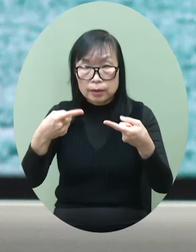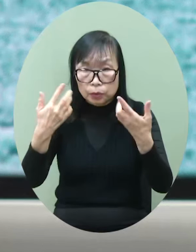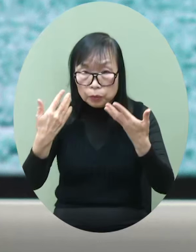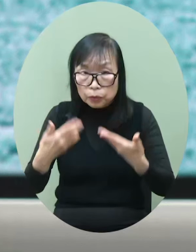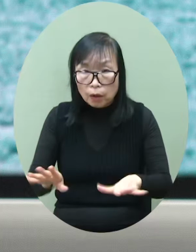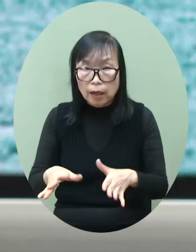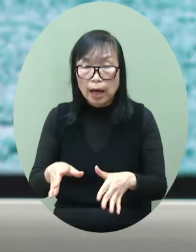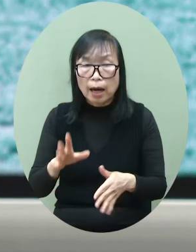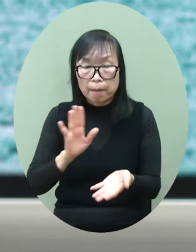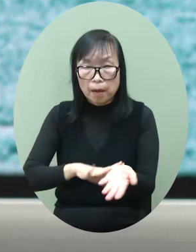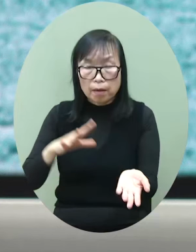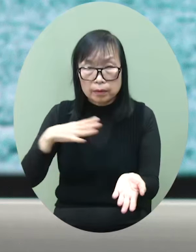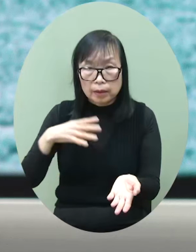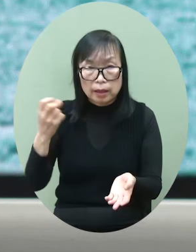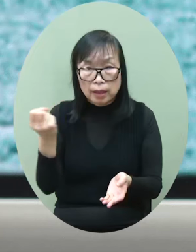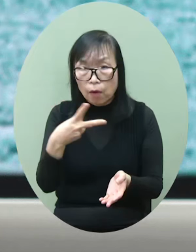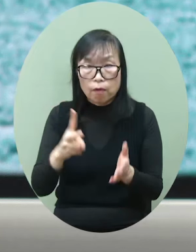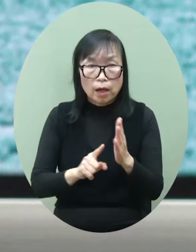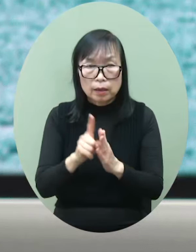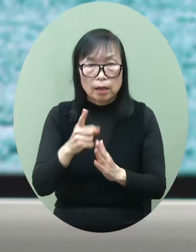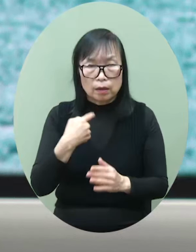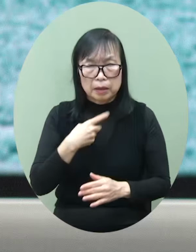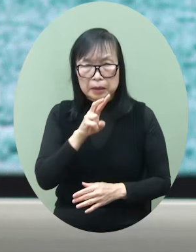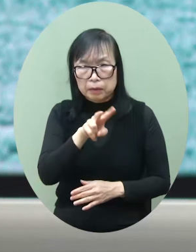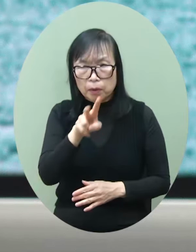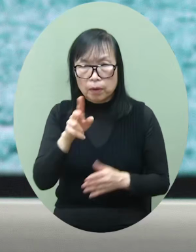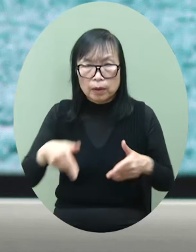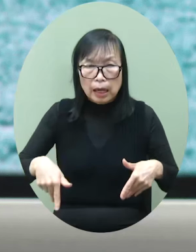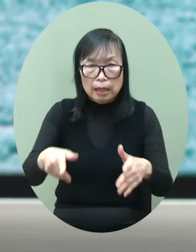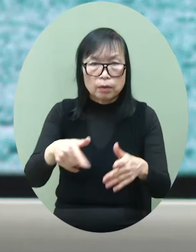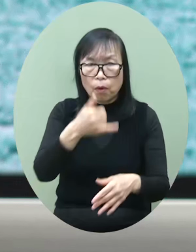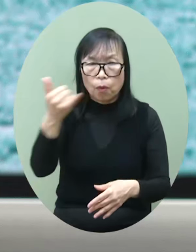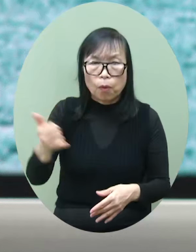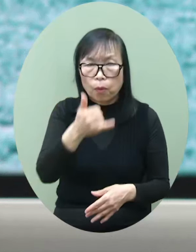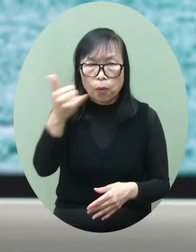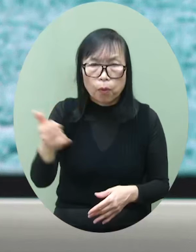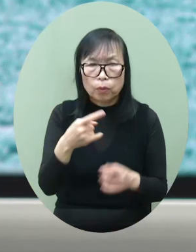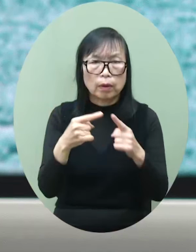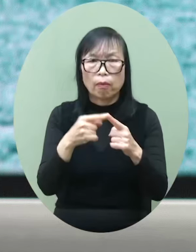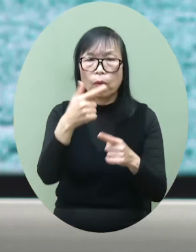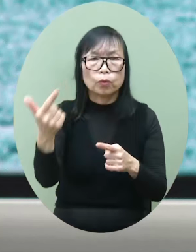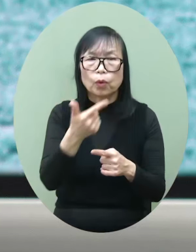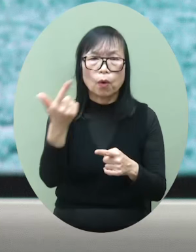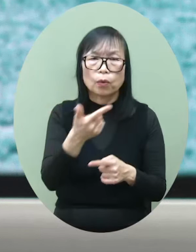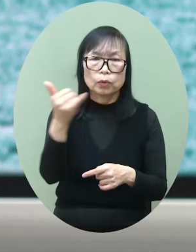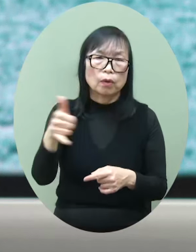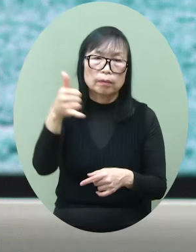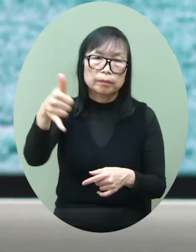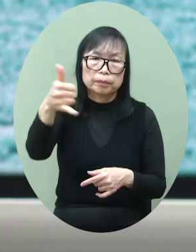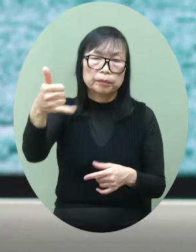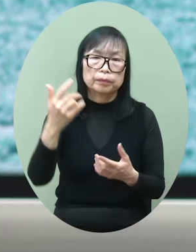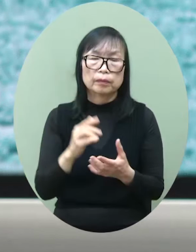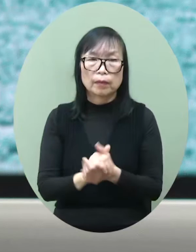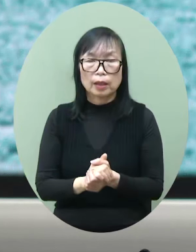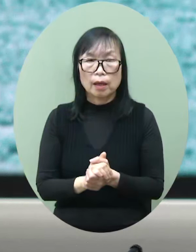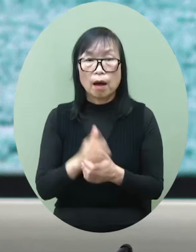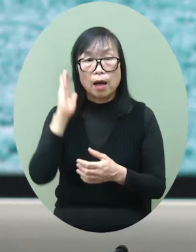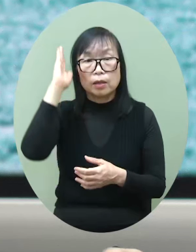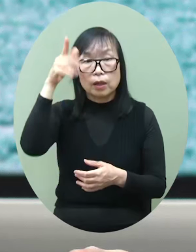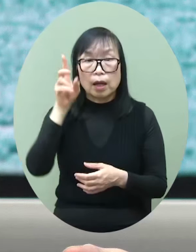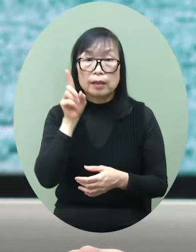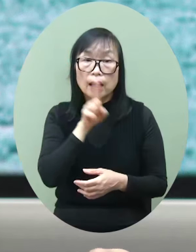we can see so many people in the streets so we have to closely monitor especially in the coming one or two weeks